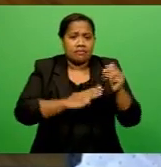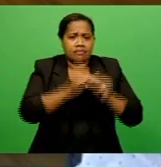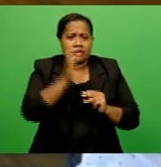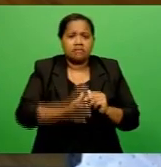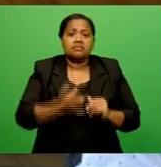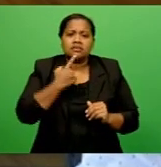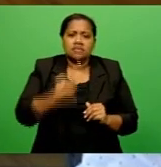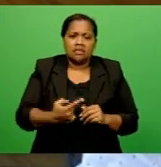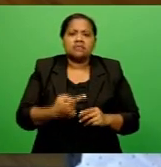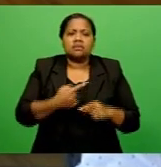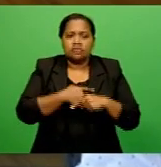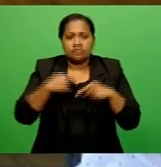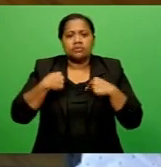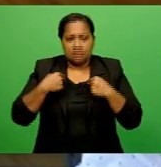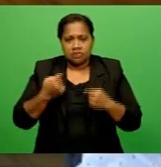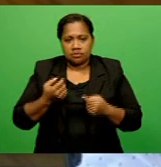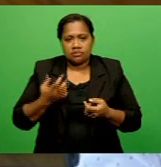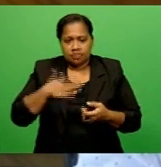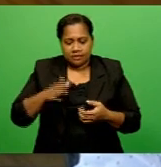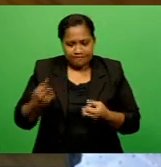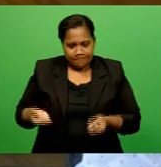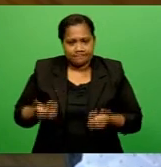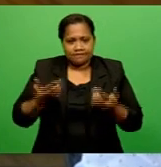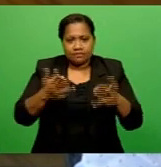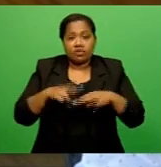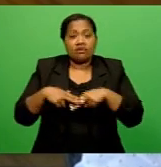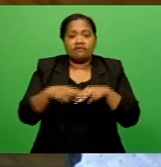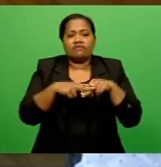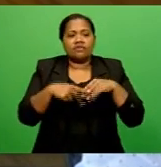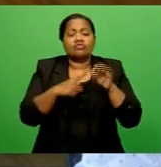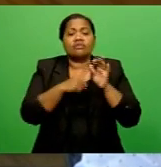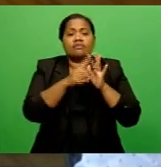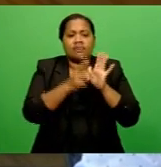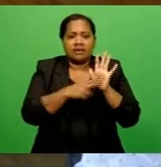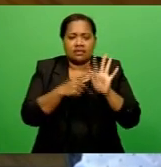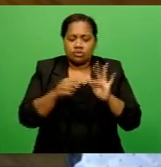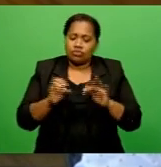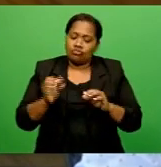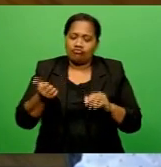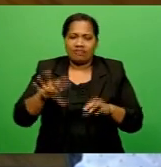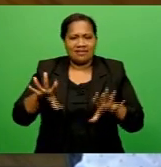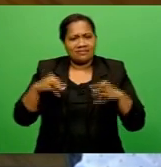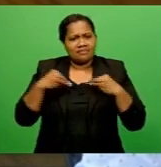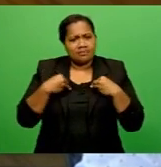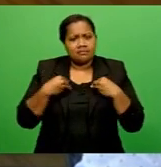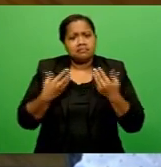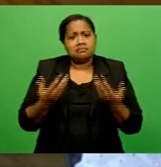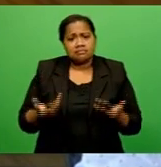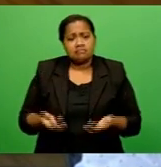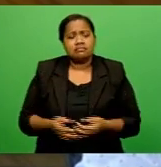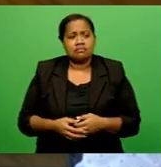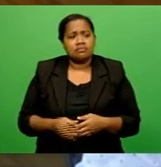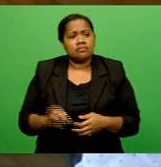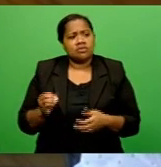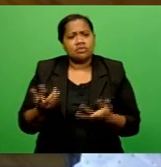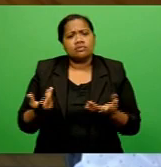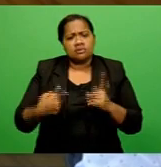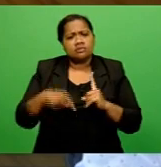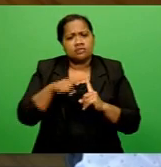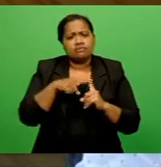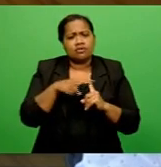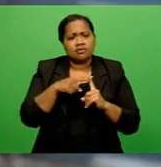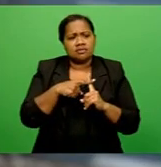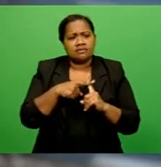to give out those overplanted resources to Fiji Pine. They accepted that, and I would say that that's a positive out of